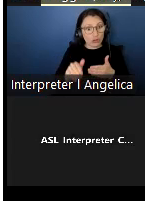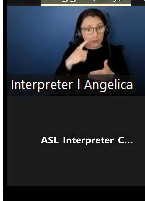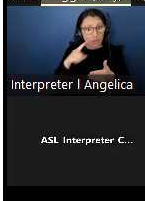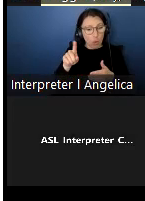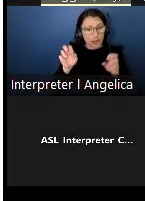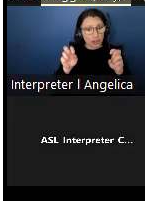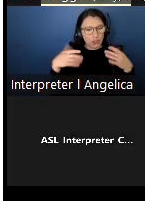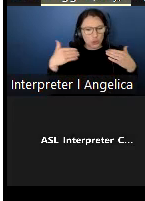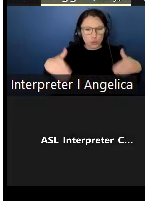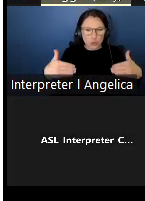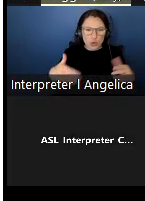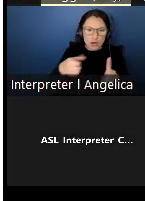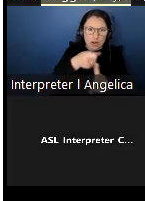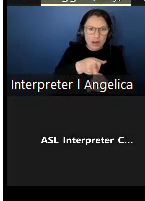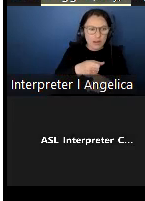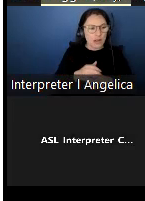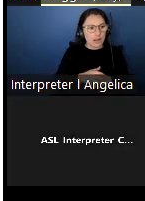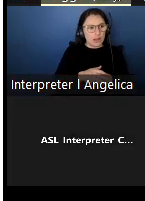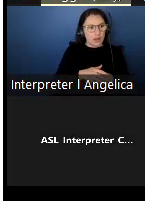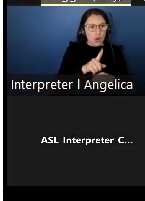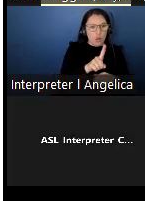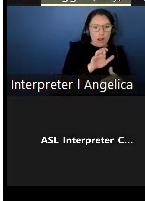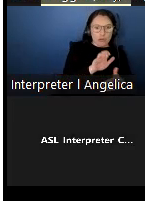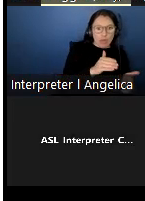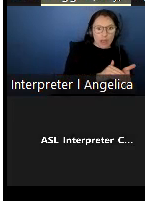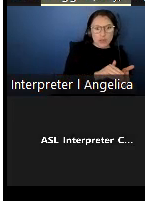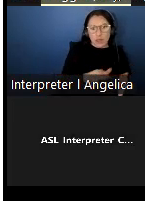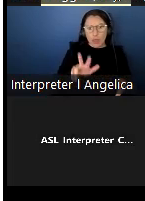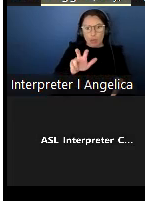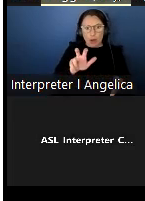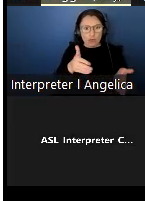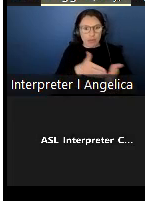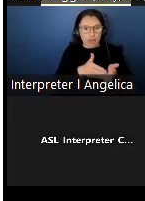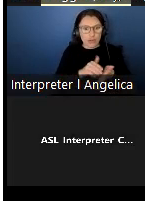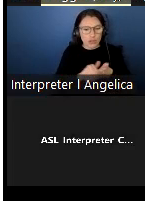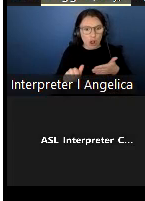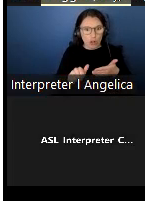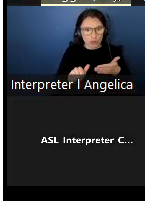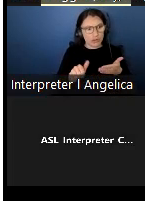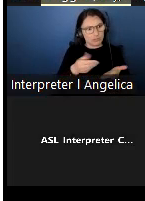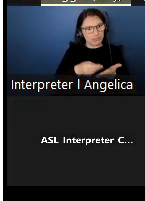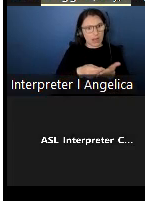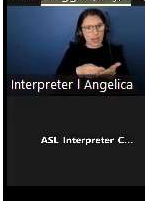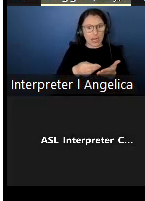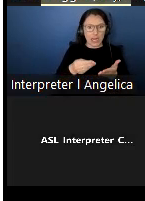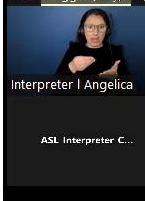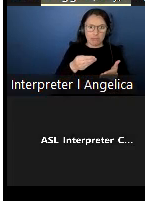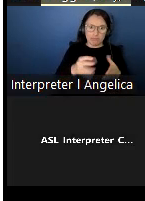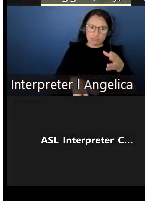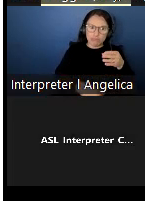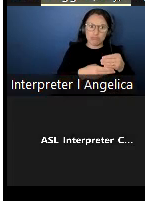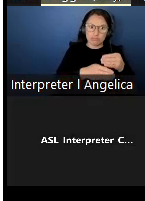what $100,000 to $300,000 of more money into their life would make. This is